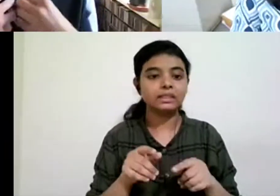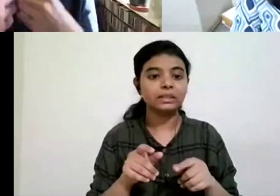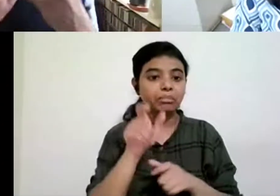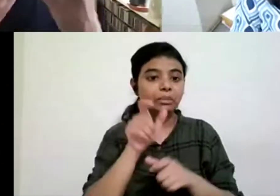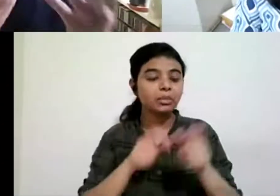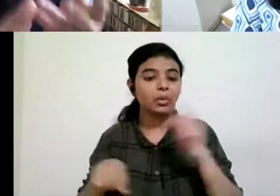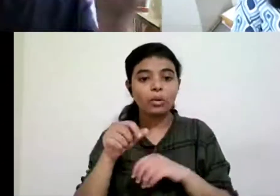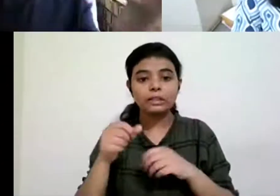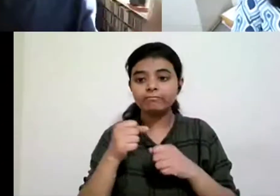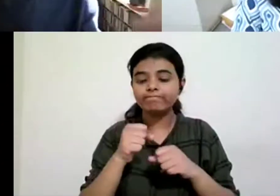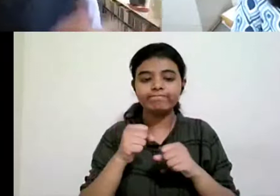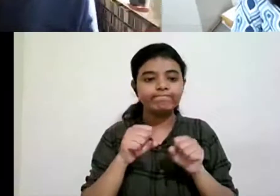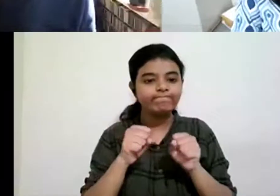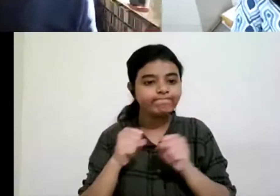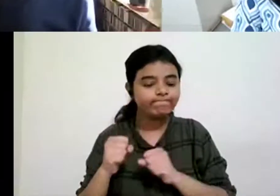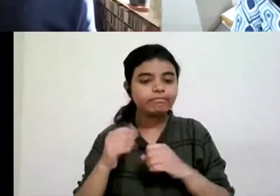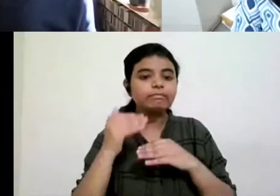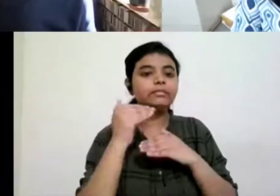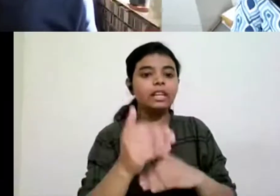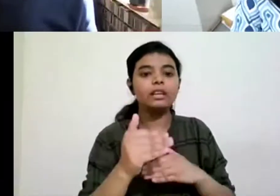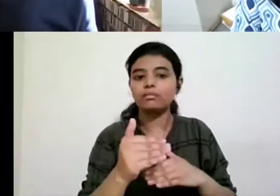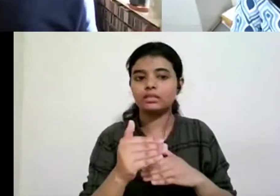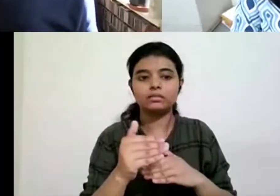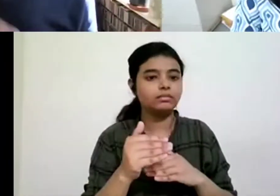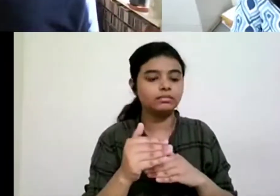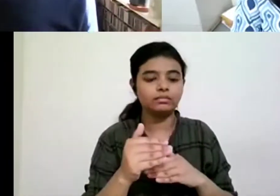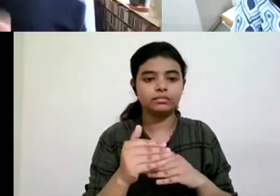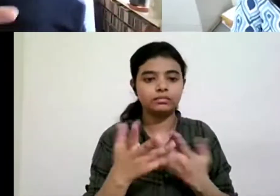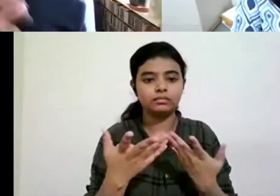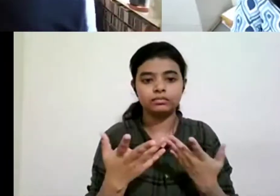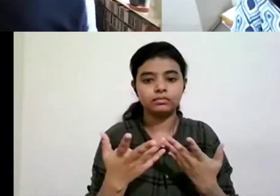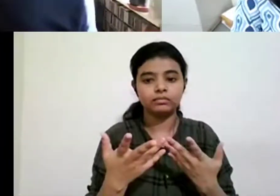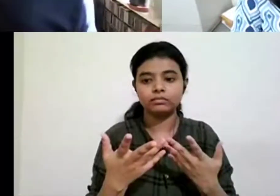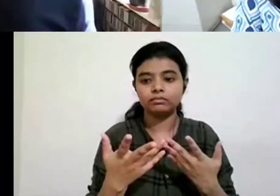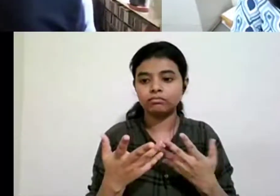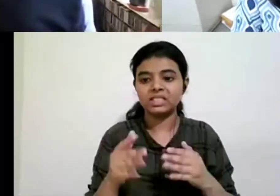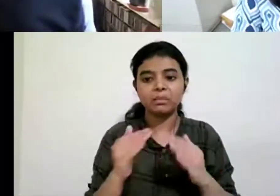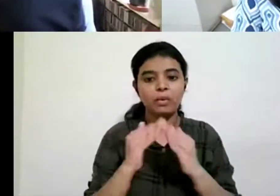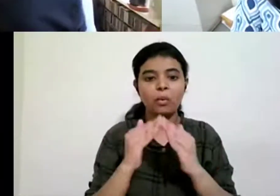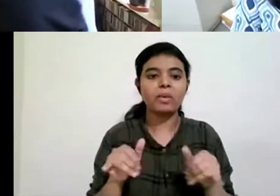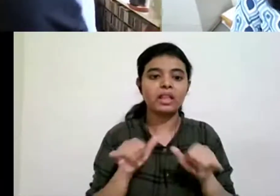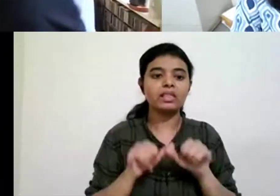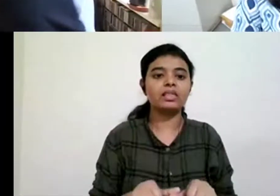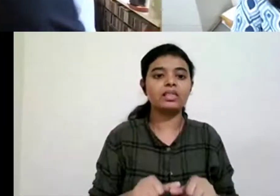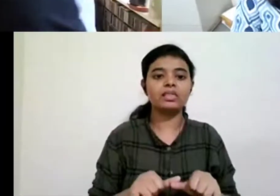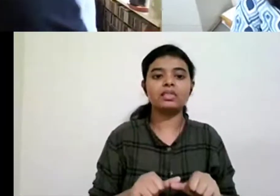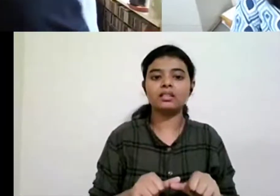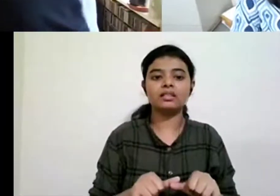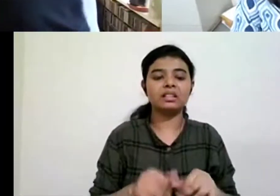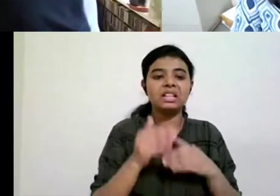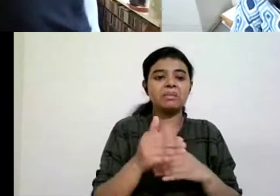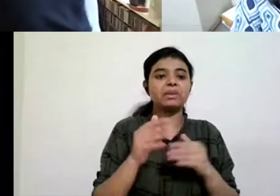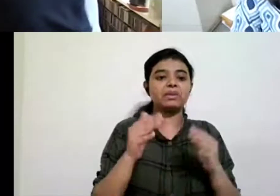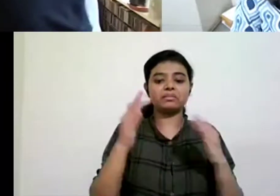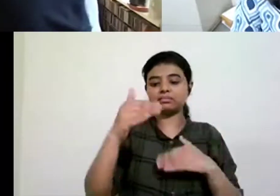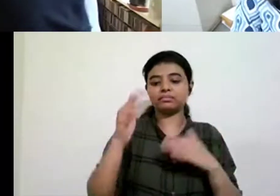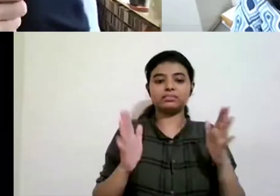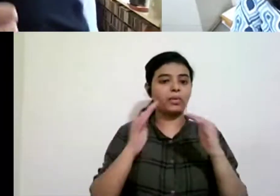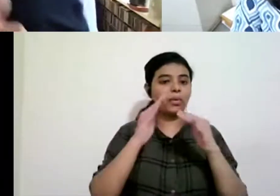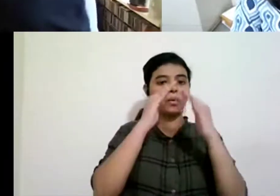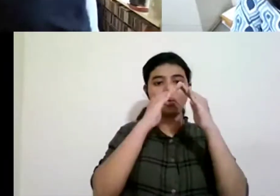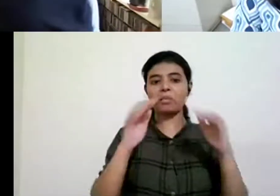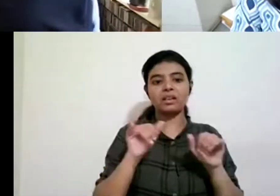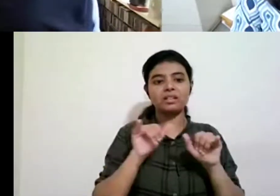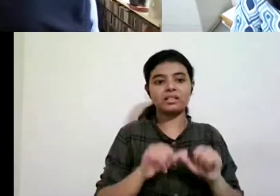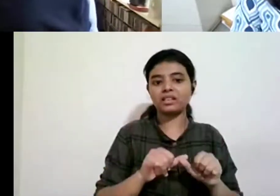people as for everybody else into staying at home, into not